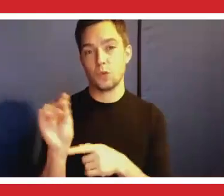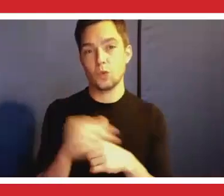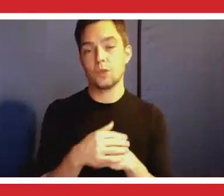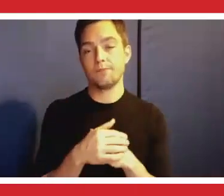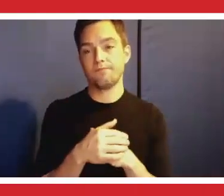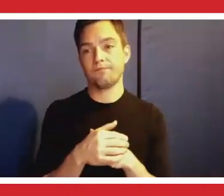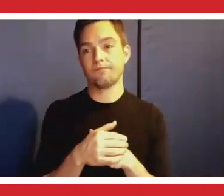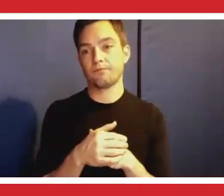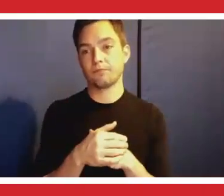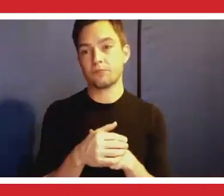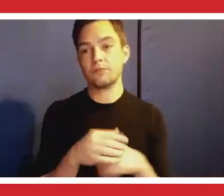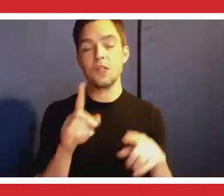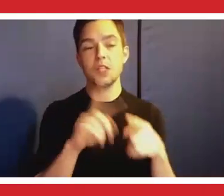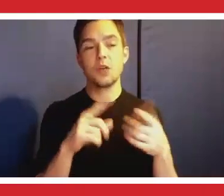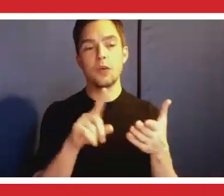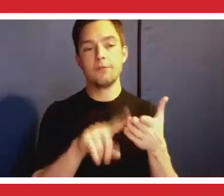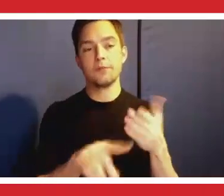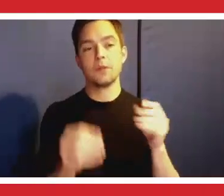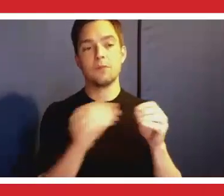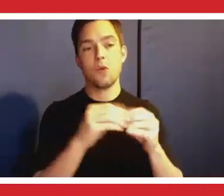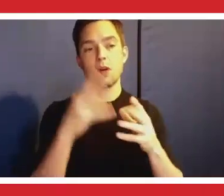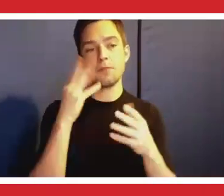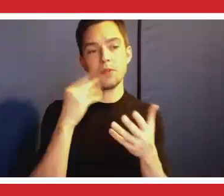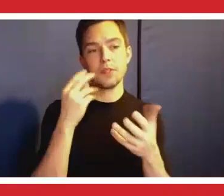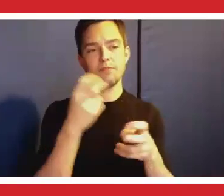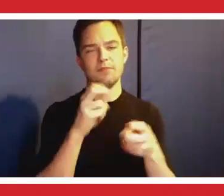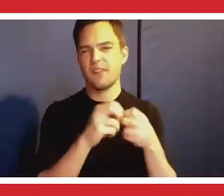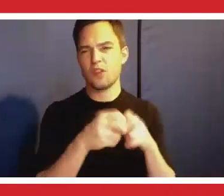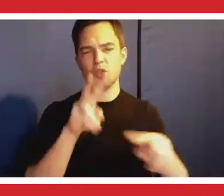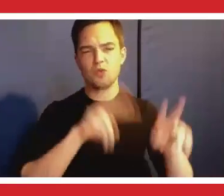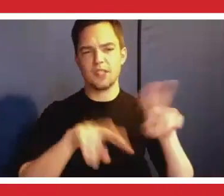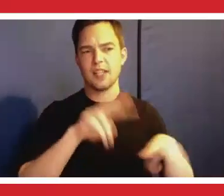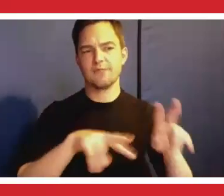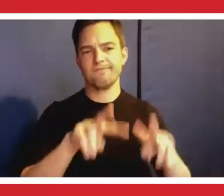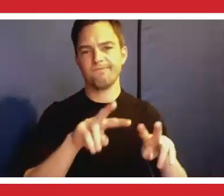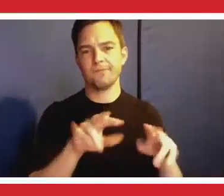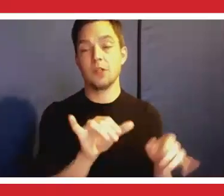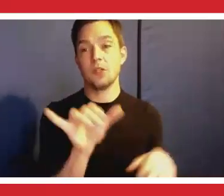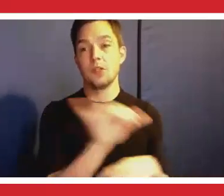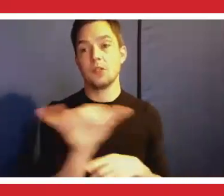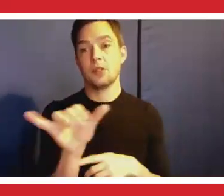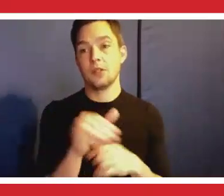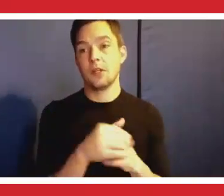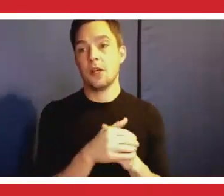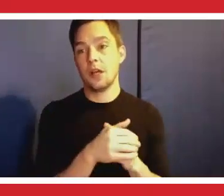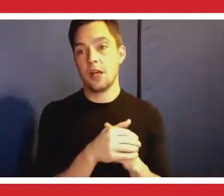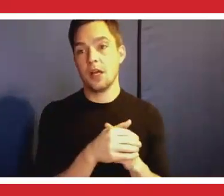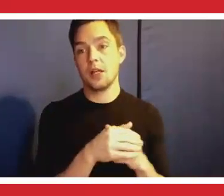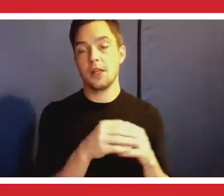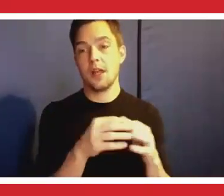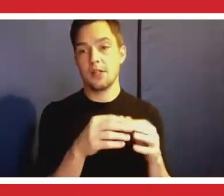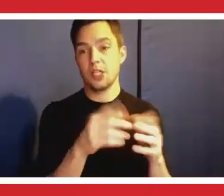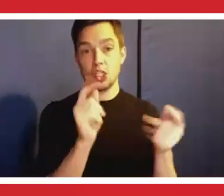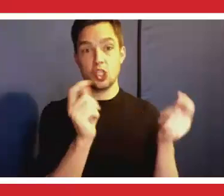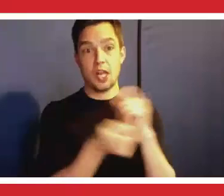got more experience, it is very difficult to assess. And then along with that is the problem to do with the pace of change,